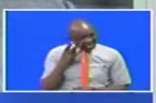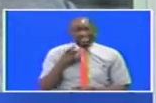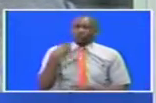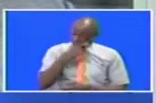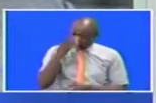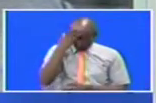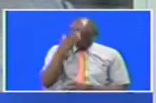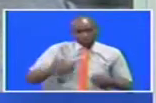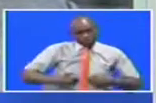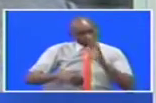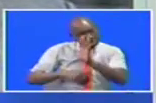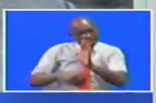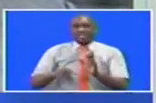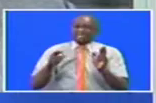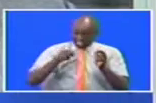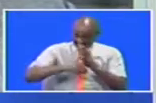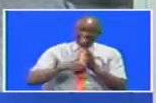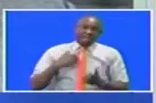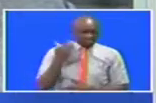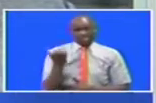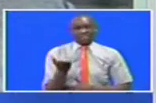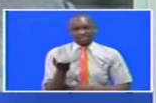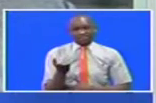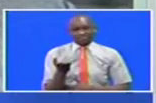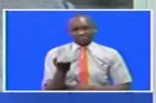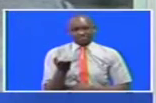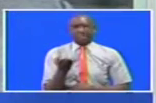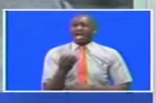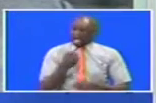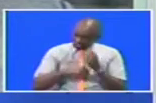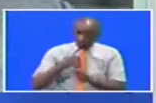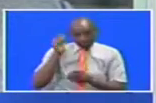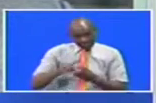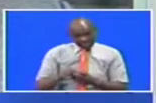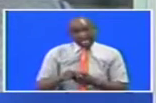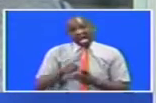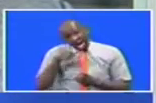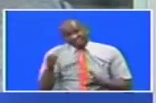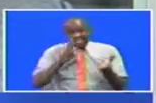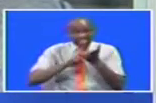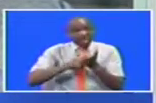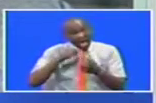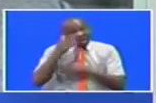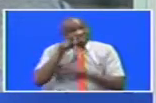to register to actually turn out to do so, because there'll be no other registration